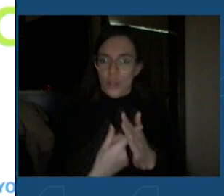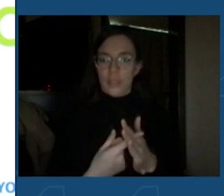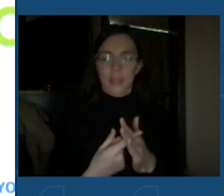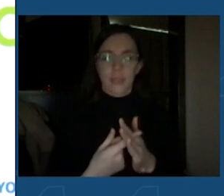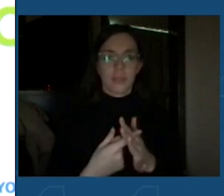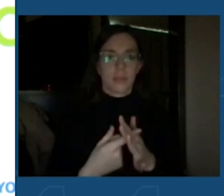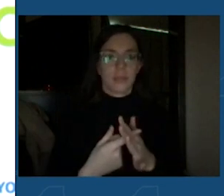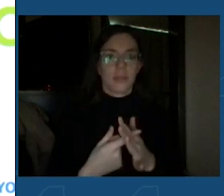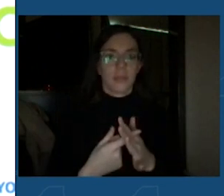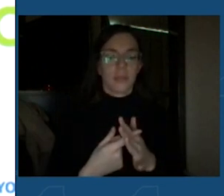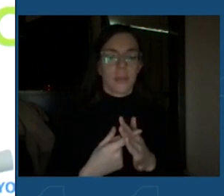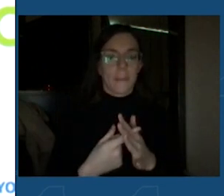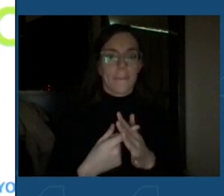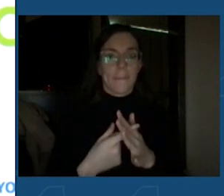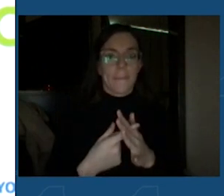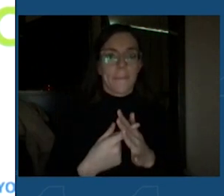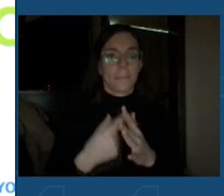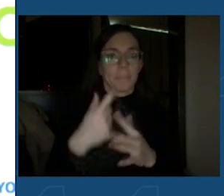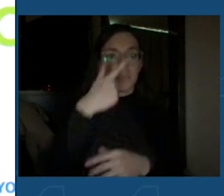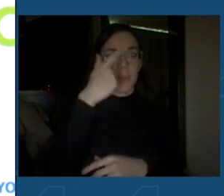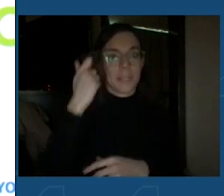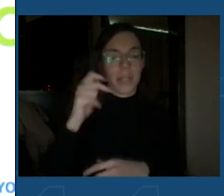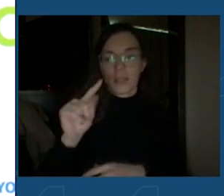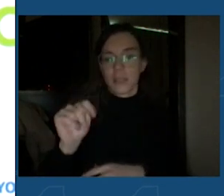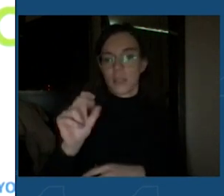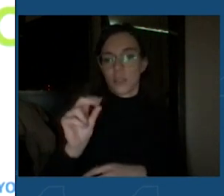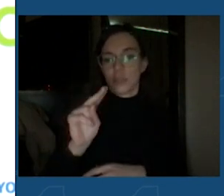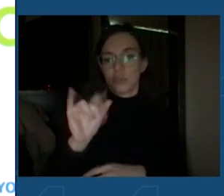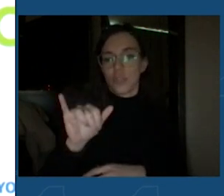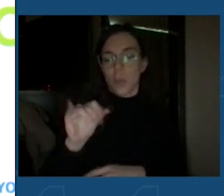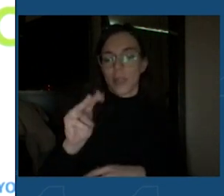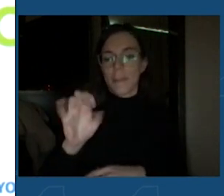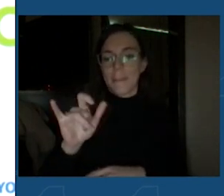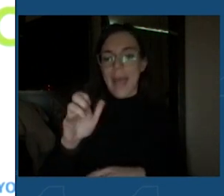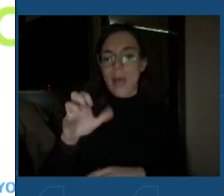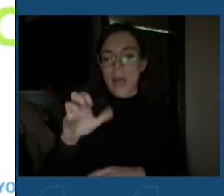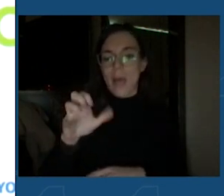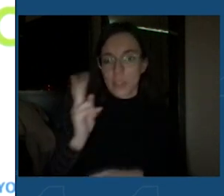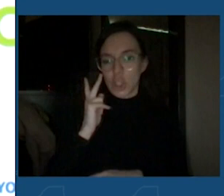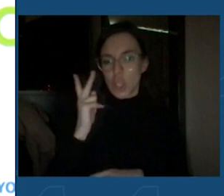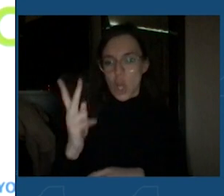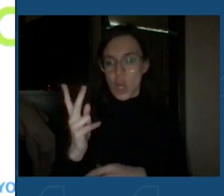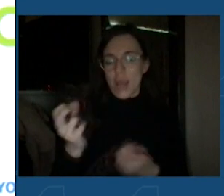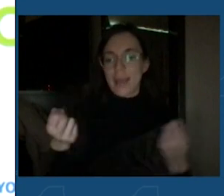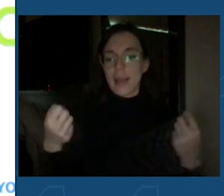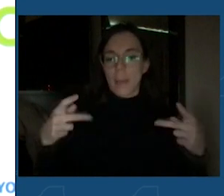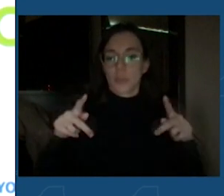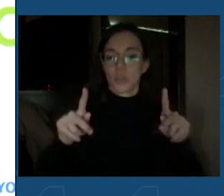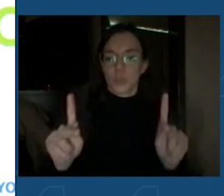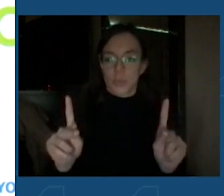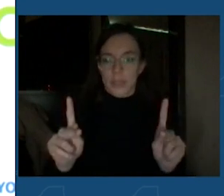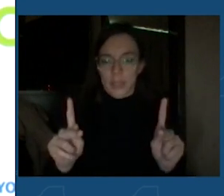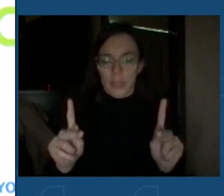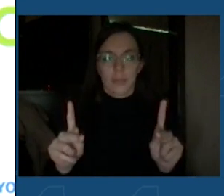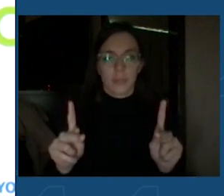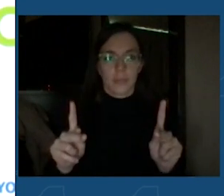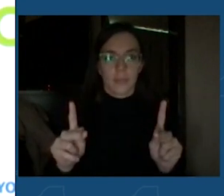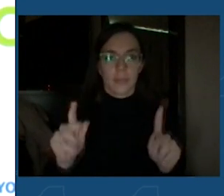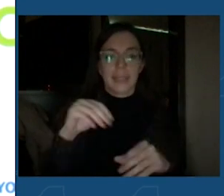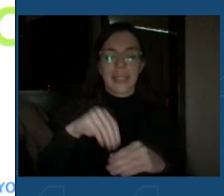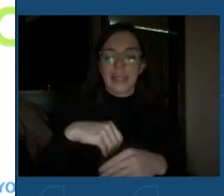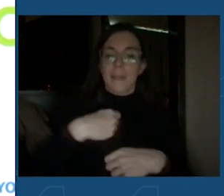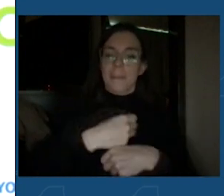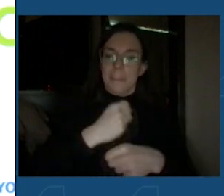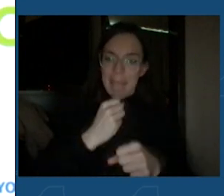because Tony Malkin saw an opportunity in making the Empire